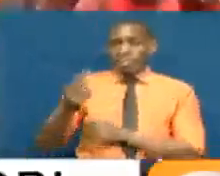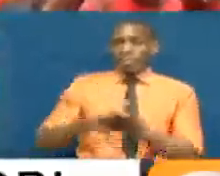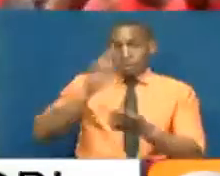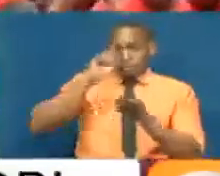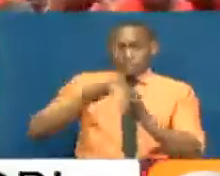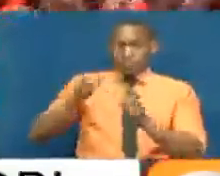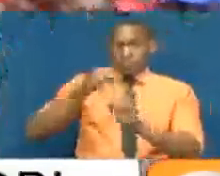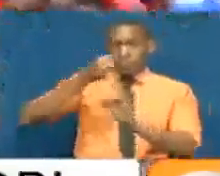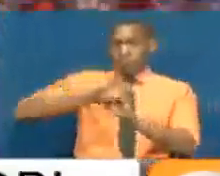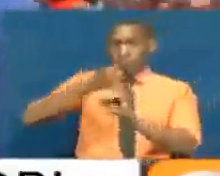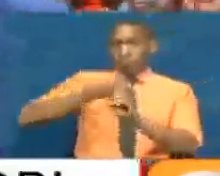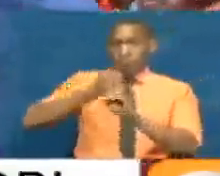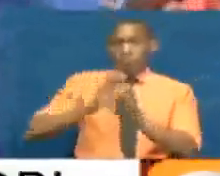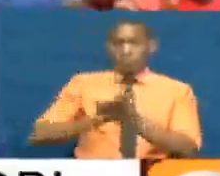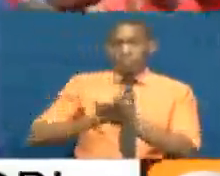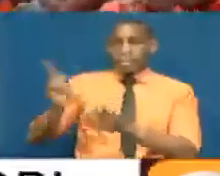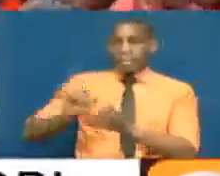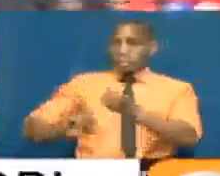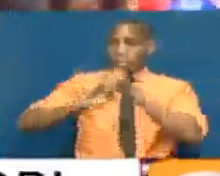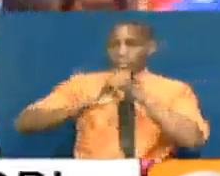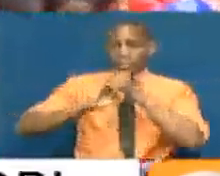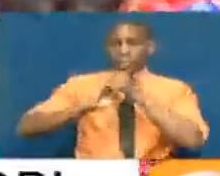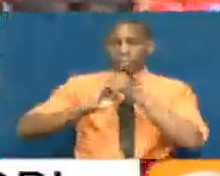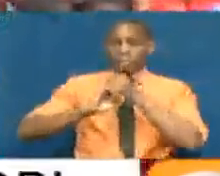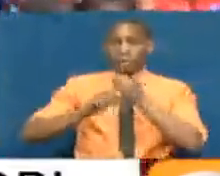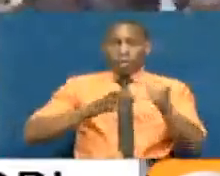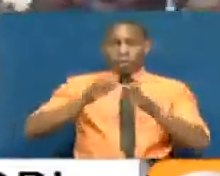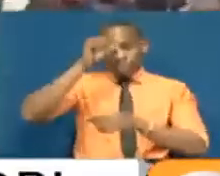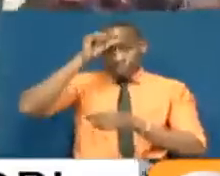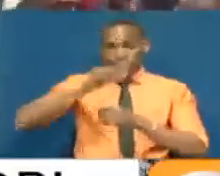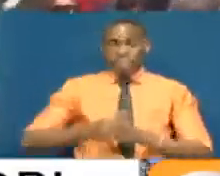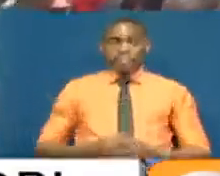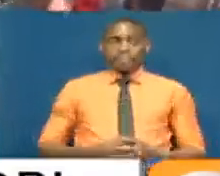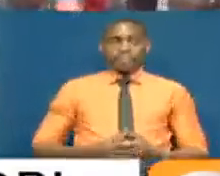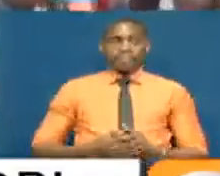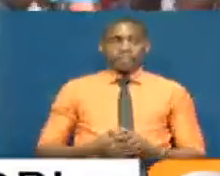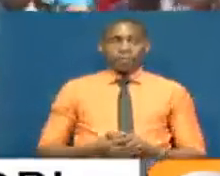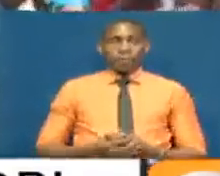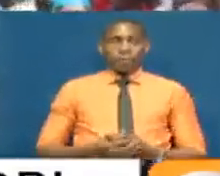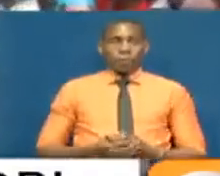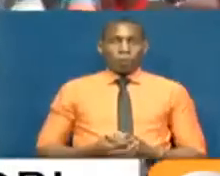rally the country's economic hub to their bid to run government.